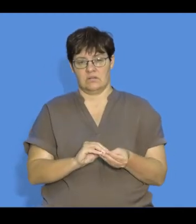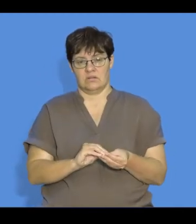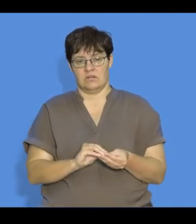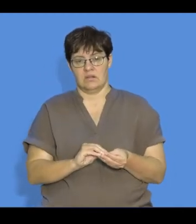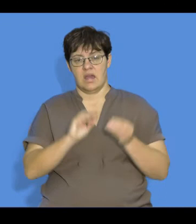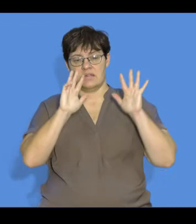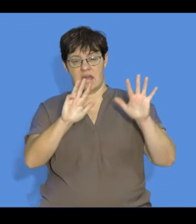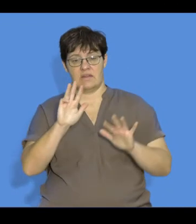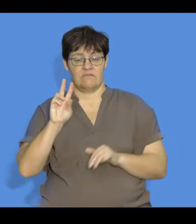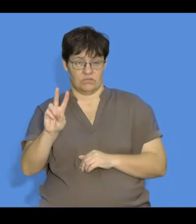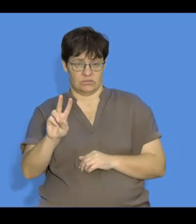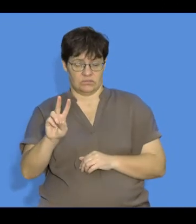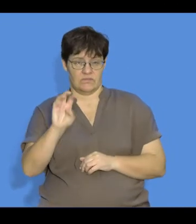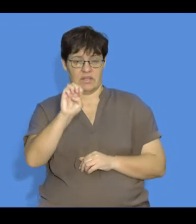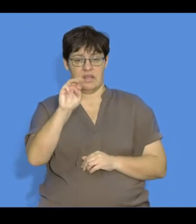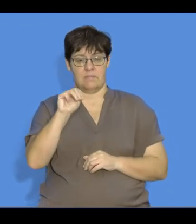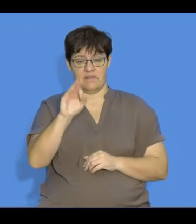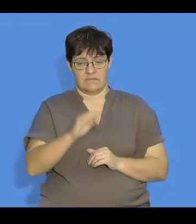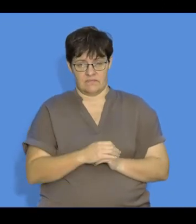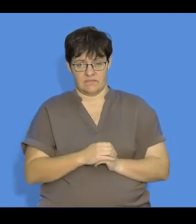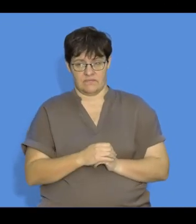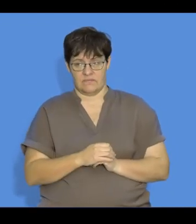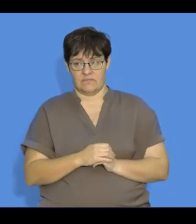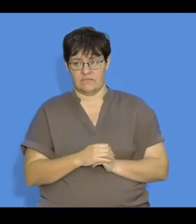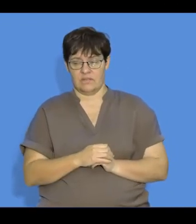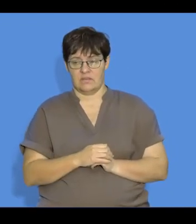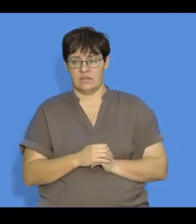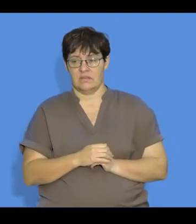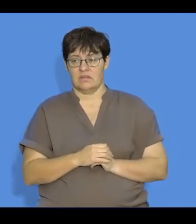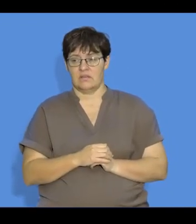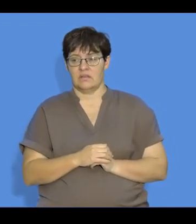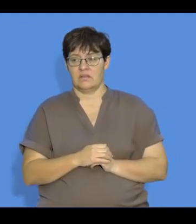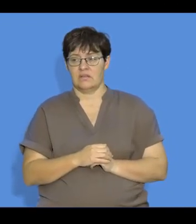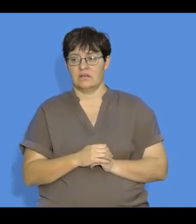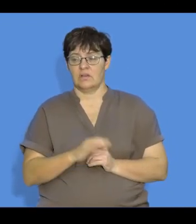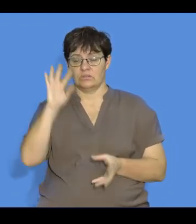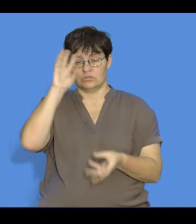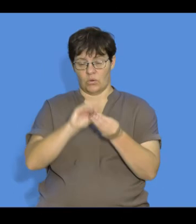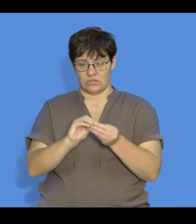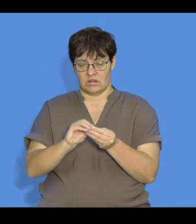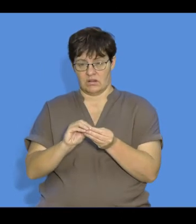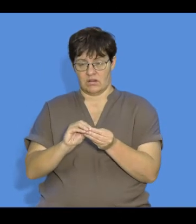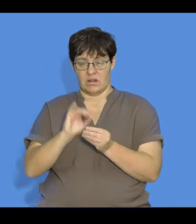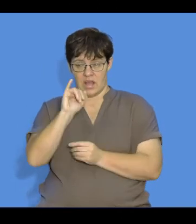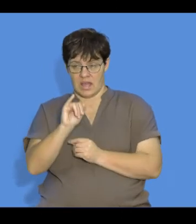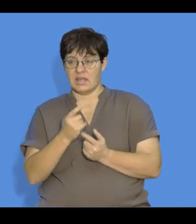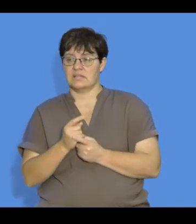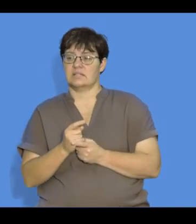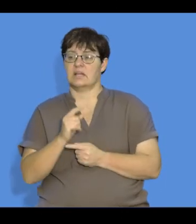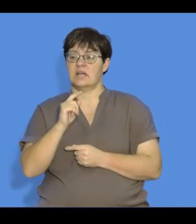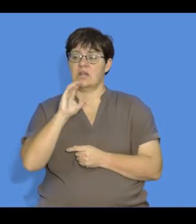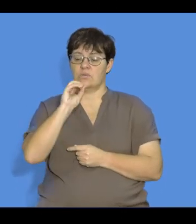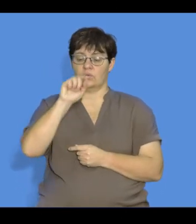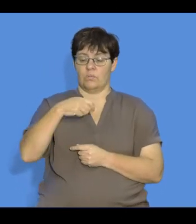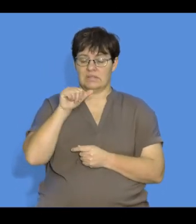there, the EMF is equals to the total current. We've got the total current there, which is equals to